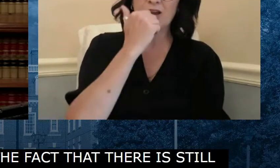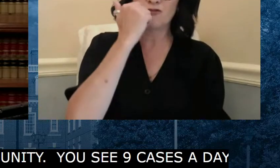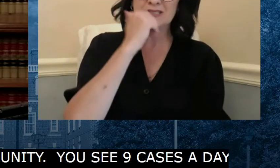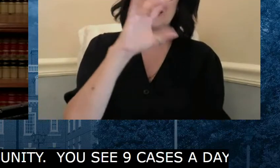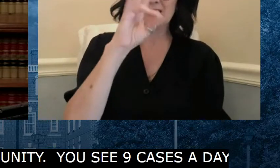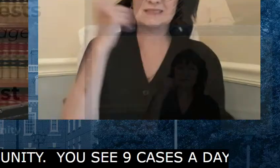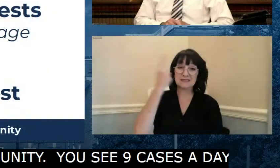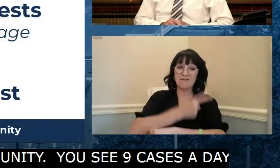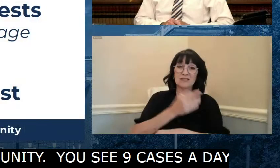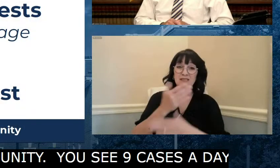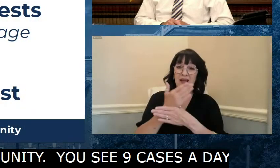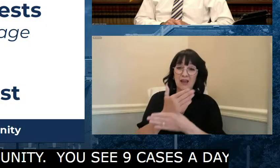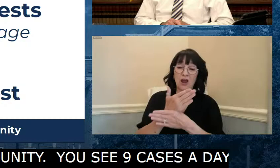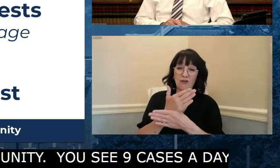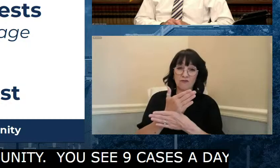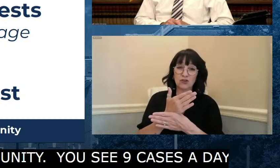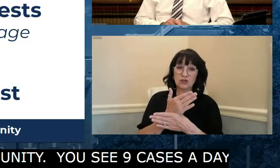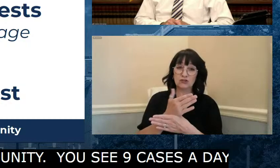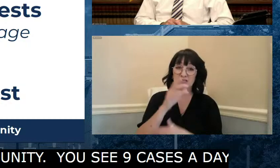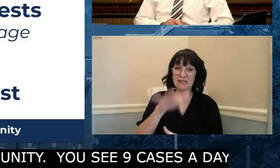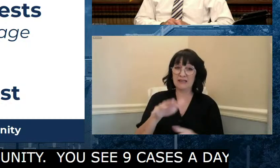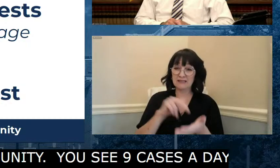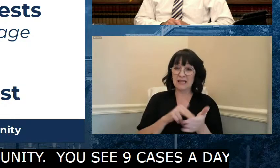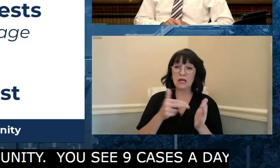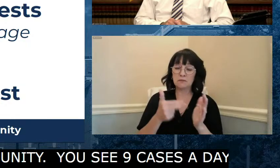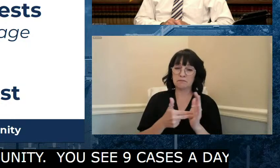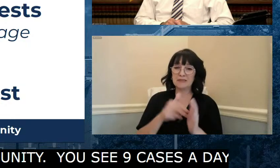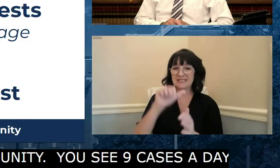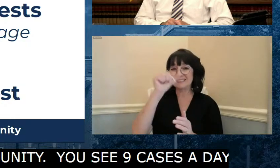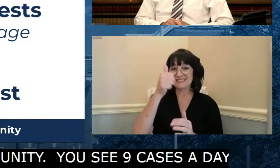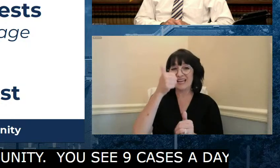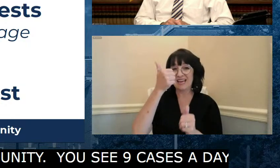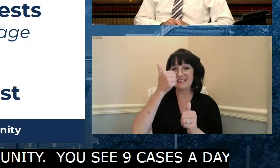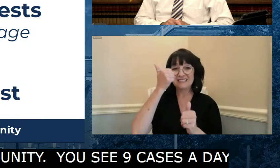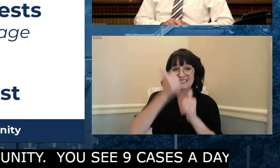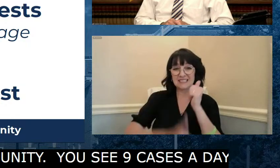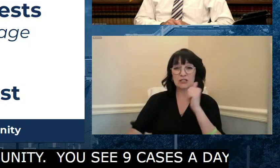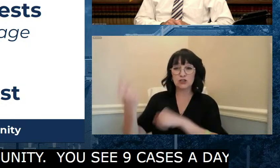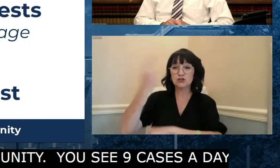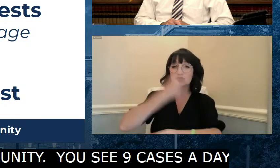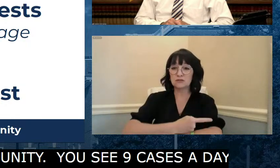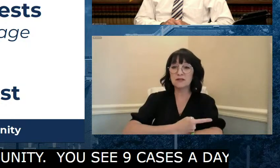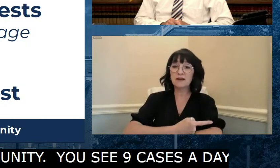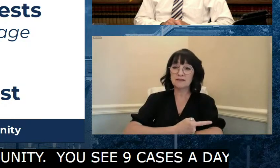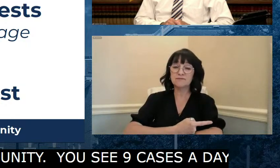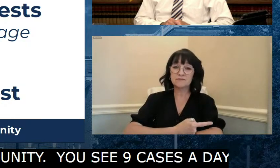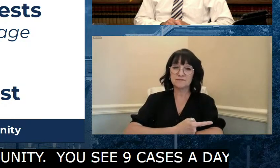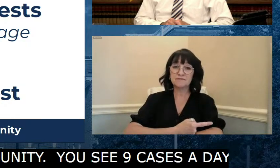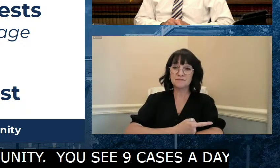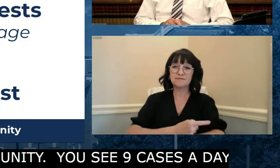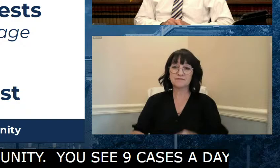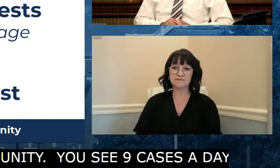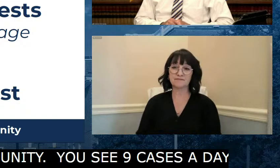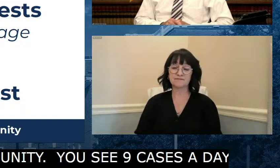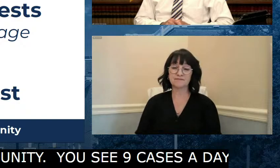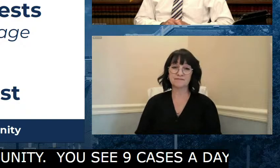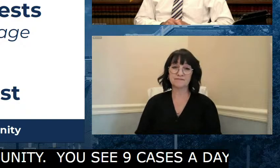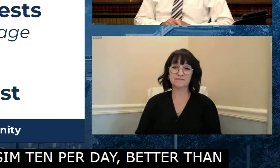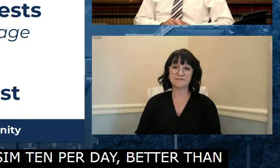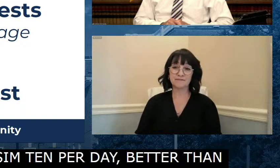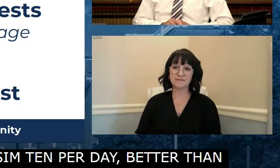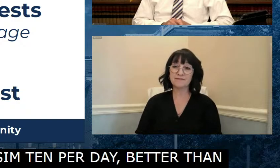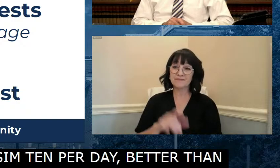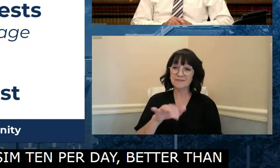moving average. That's about 10 per day, better than the low of below 20